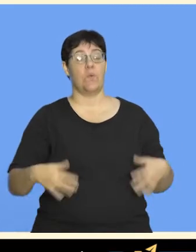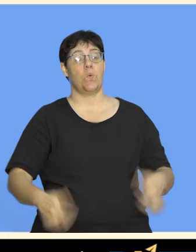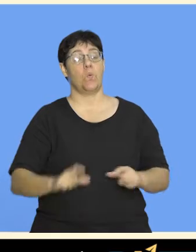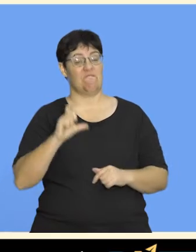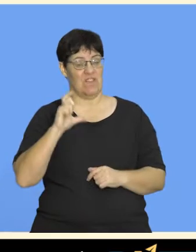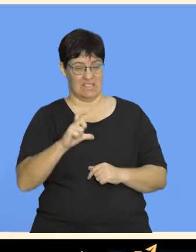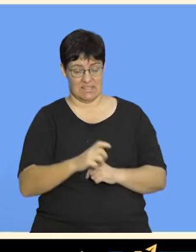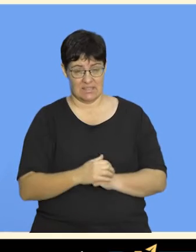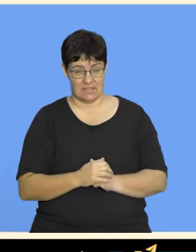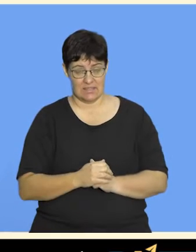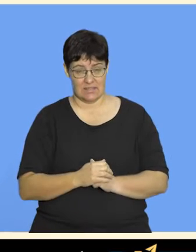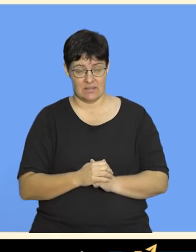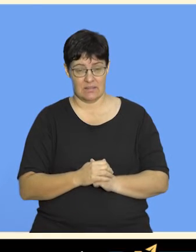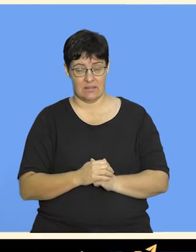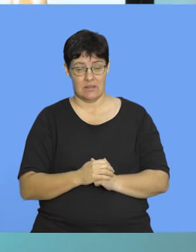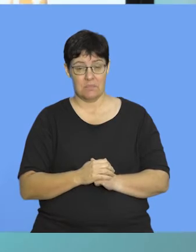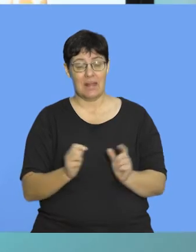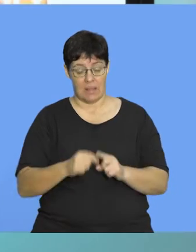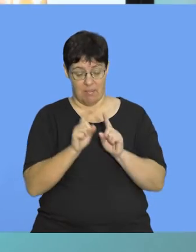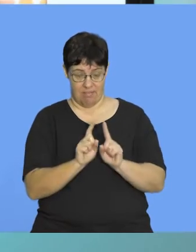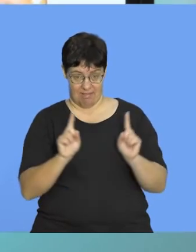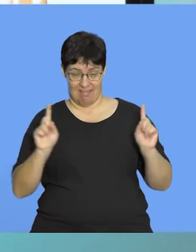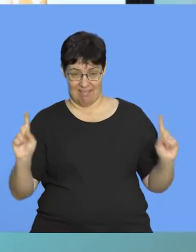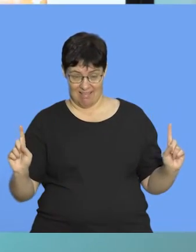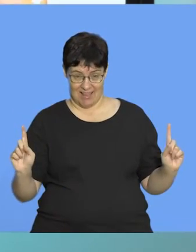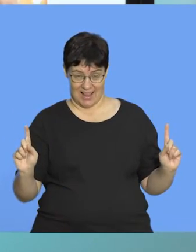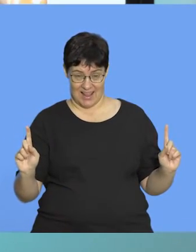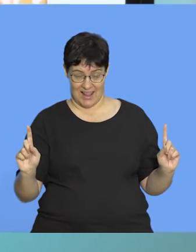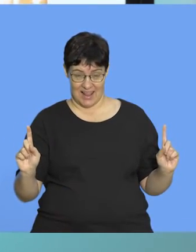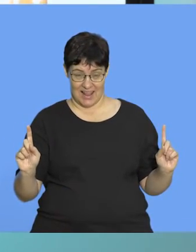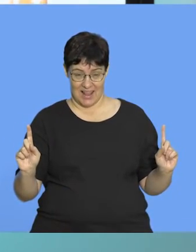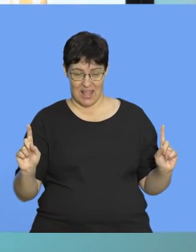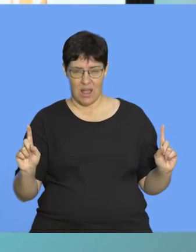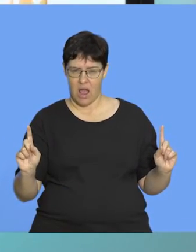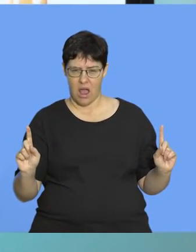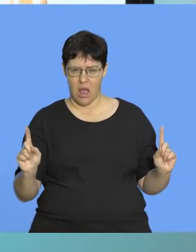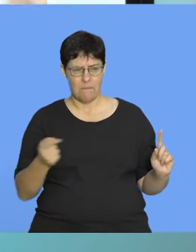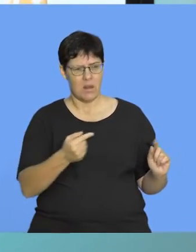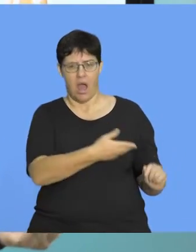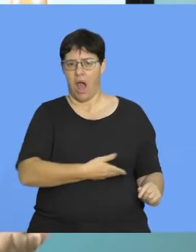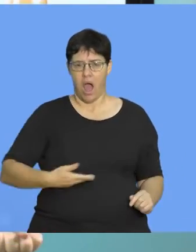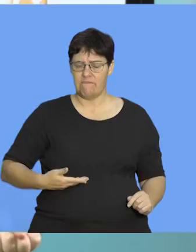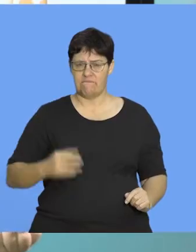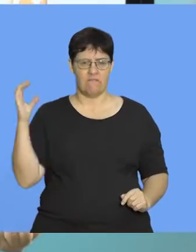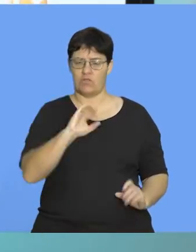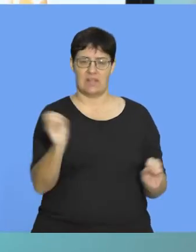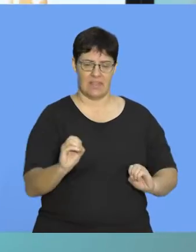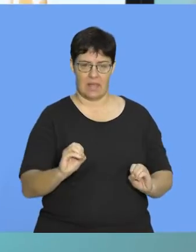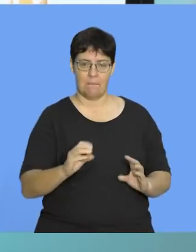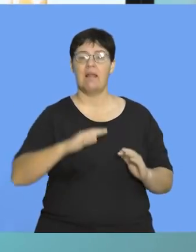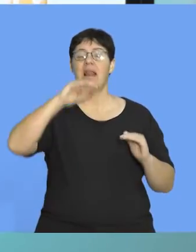by doubling the distance, we know there's an inverse relationship, but I didn't half the force.